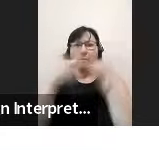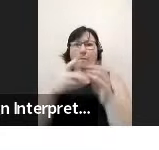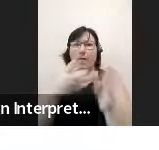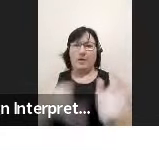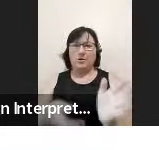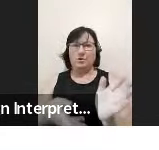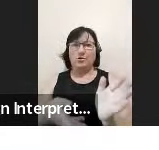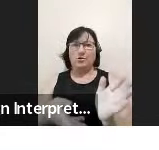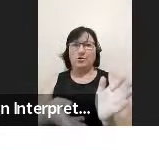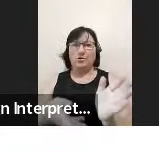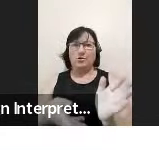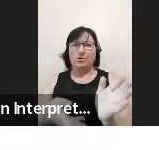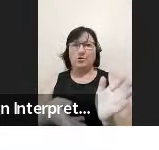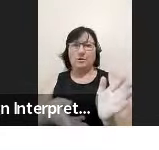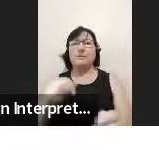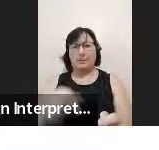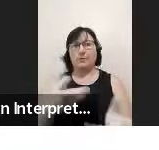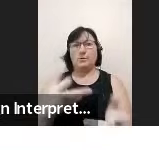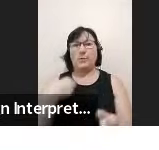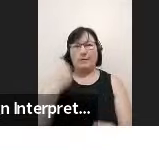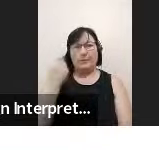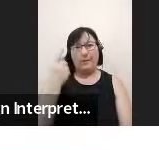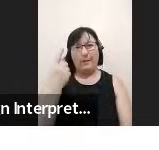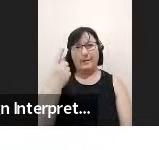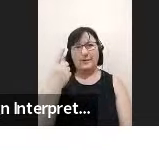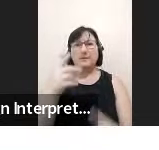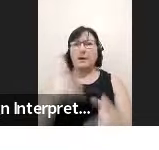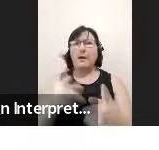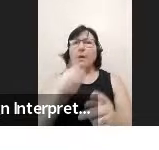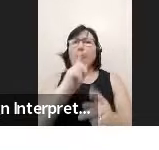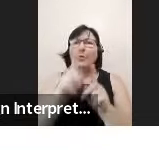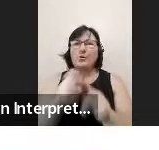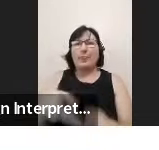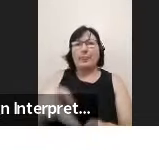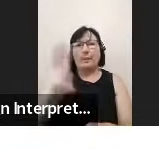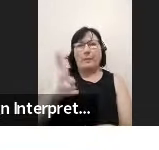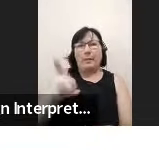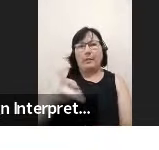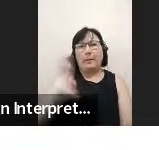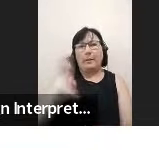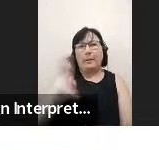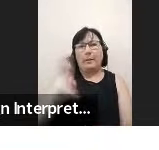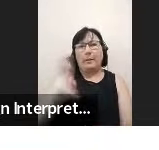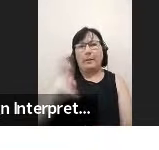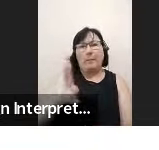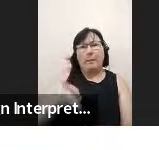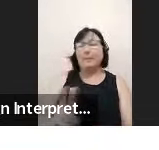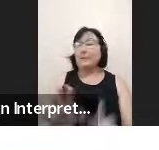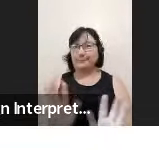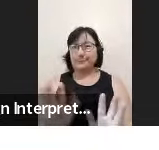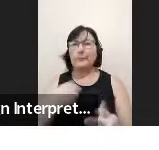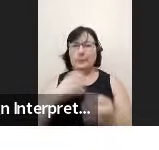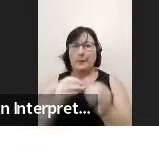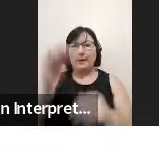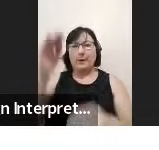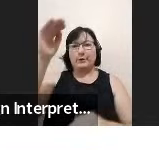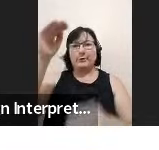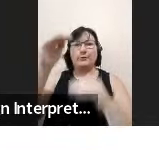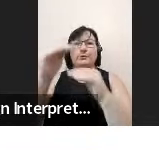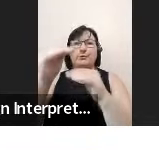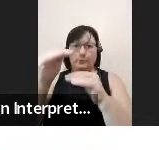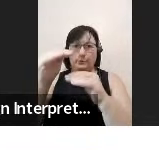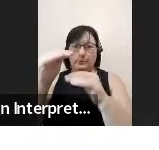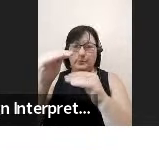realized that it's information that is available at our disposal, so we will be intending to remove that. And this is part of modernizing and